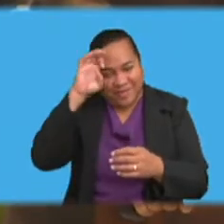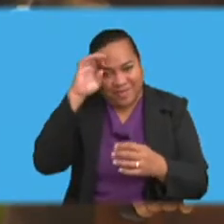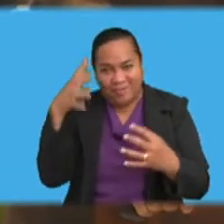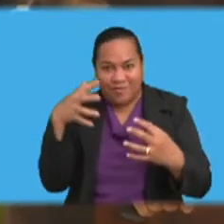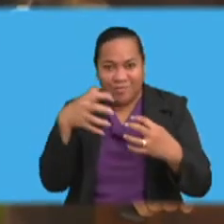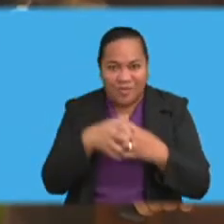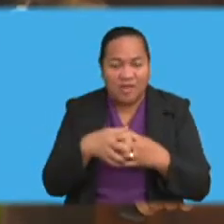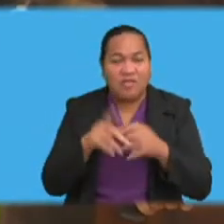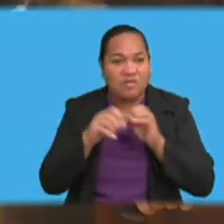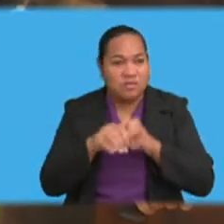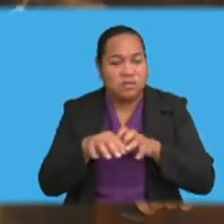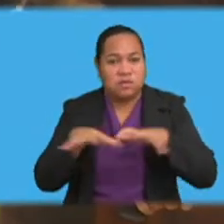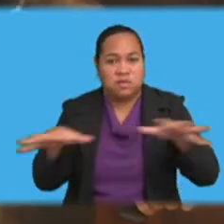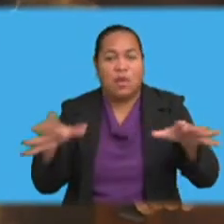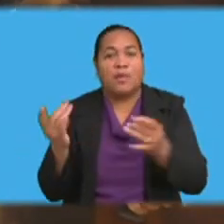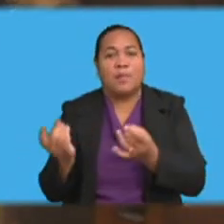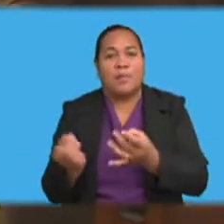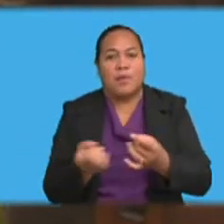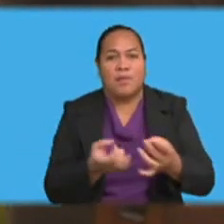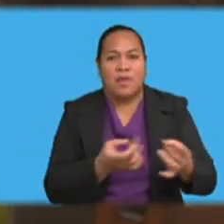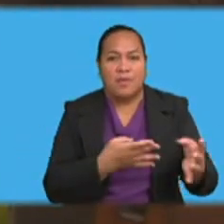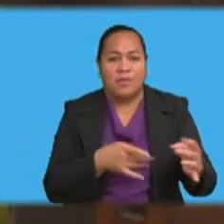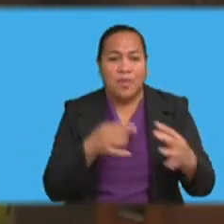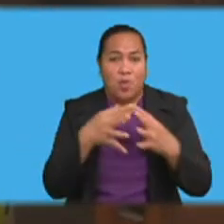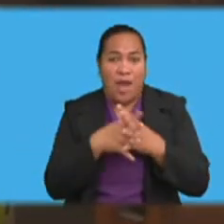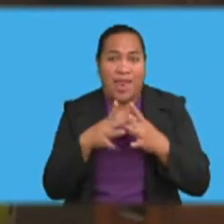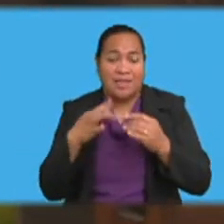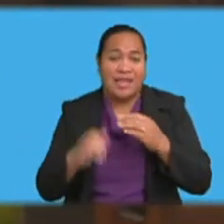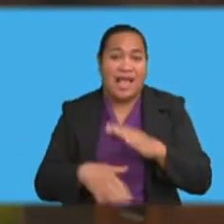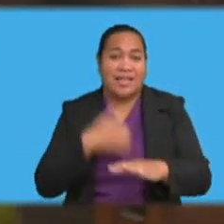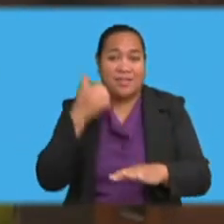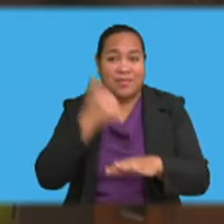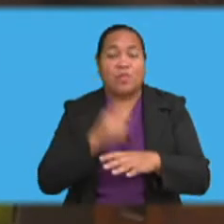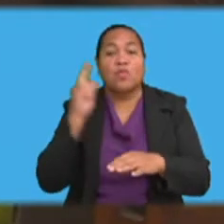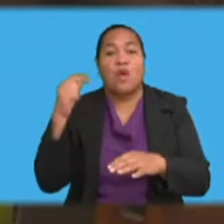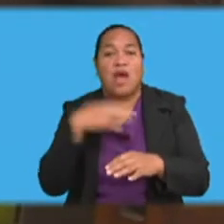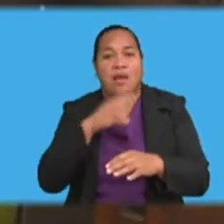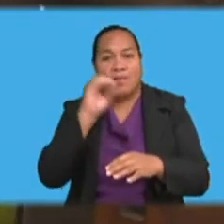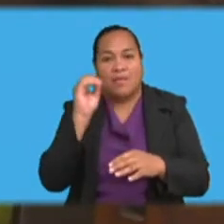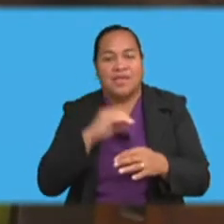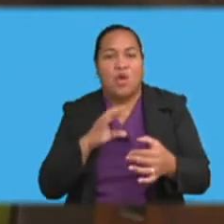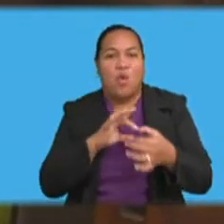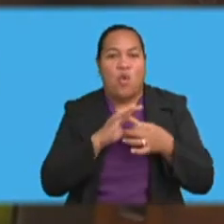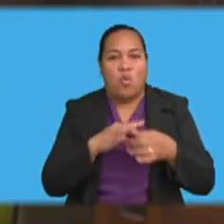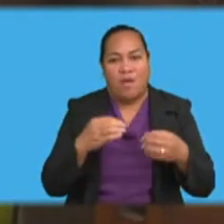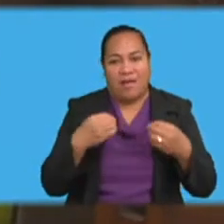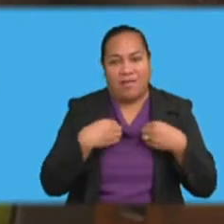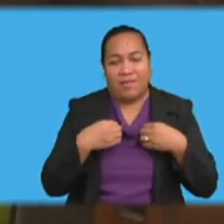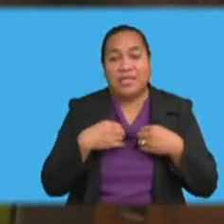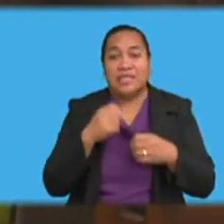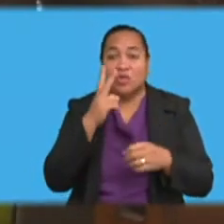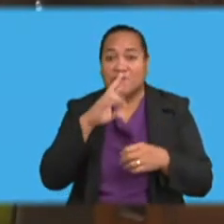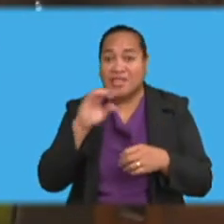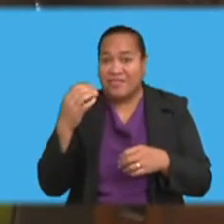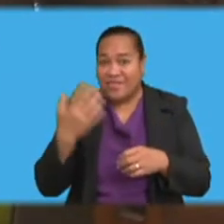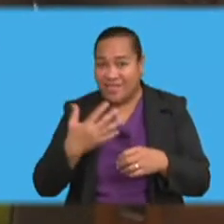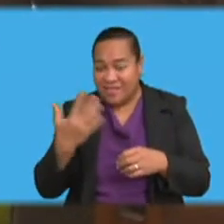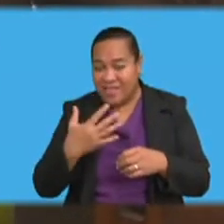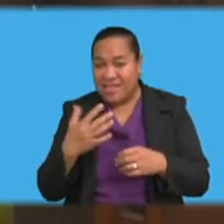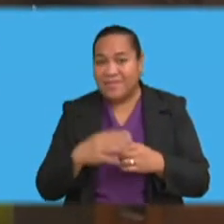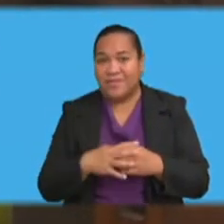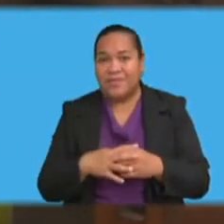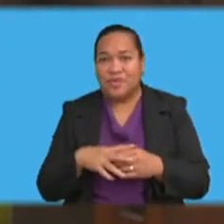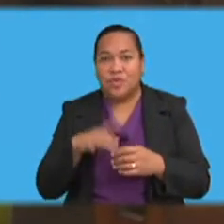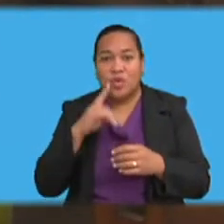nationwide rollout was prepared. Aiyaz-Sayed Khaiyum was then established as a 100% government-owned company in 2015, which is